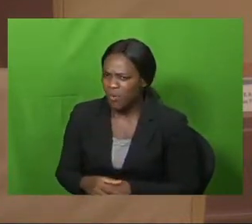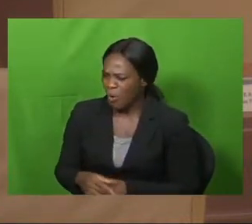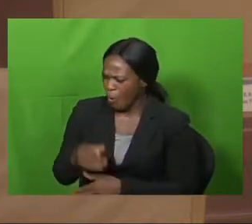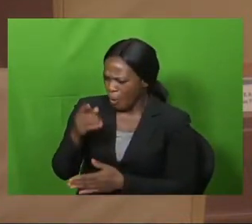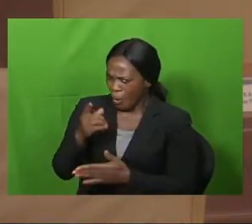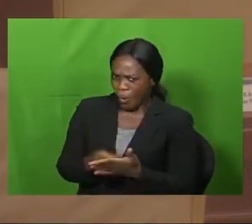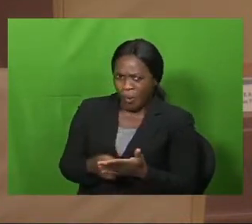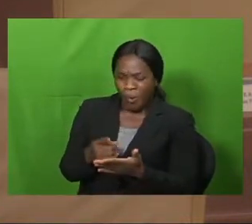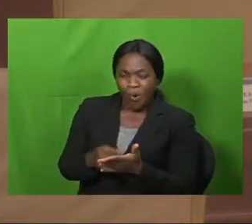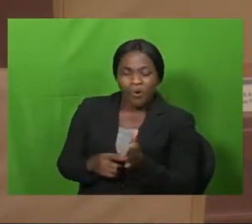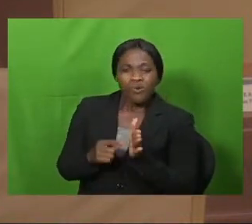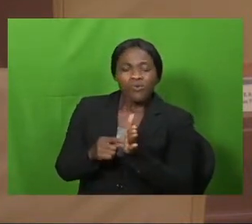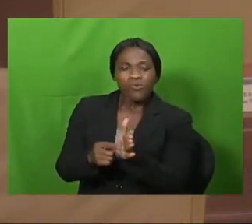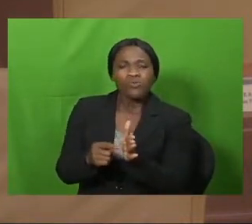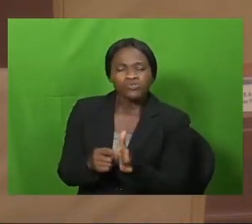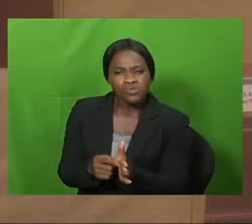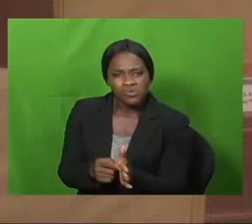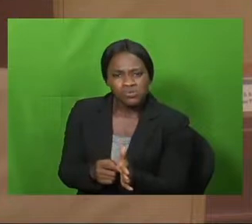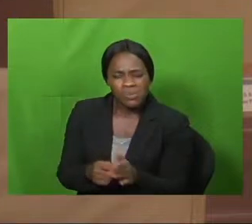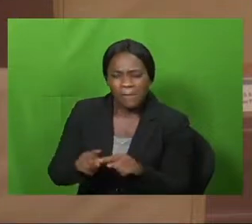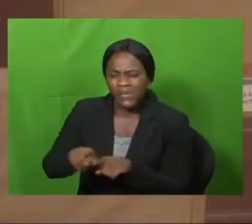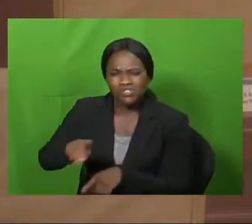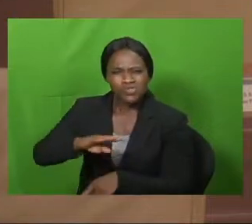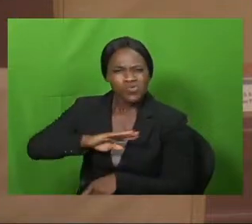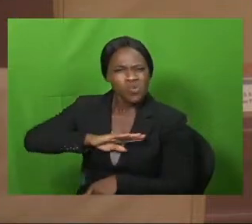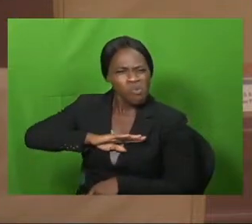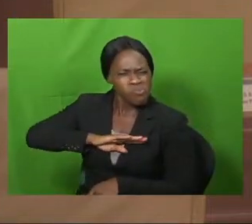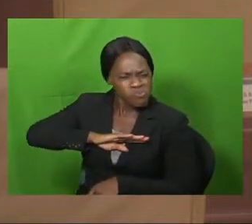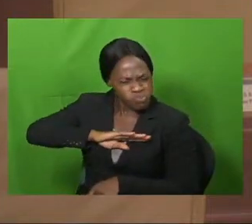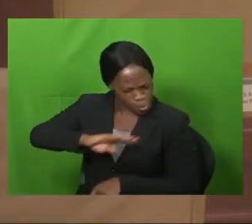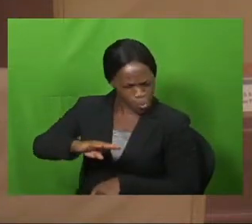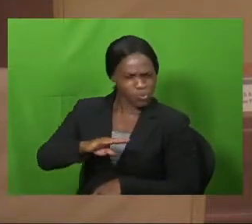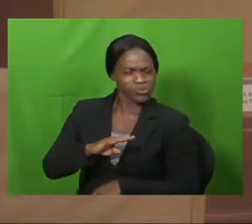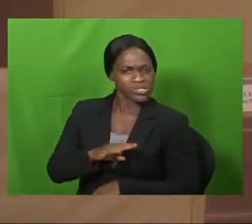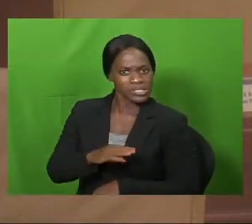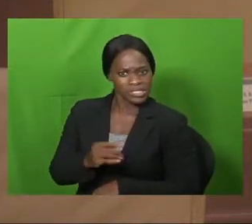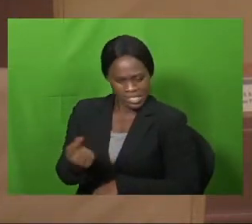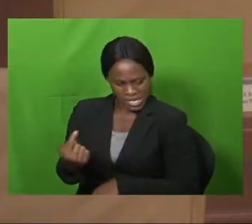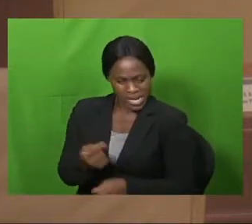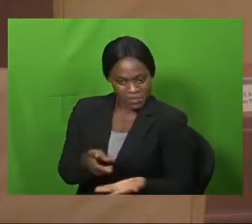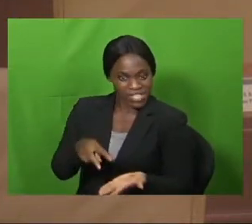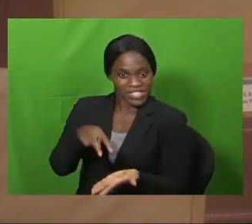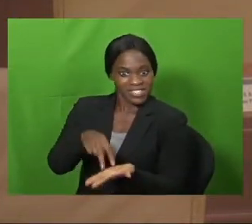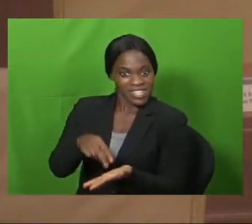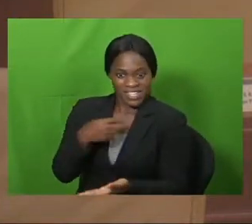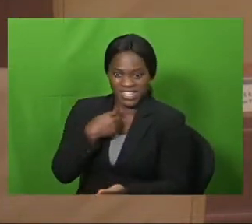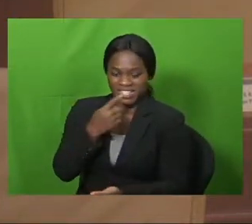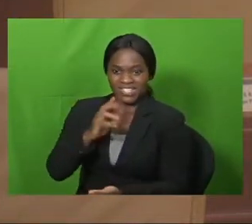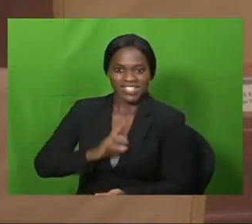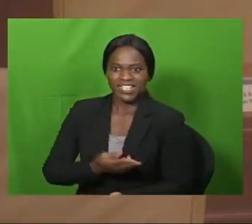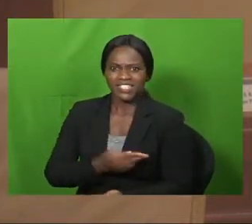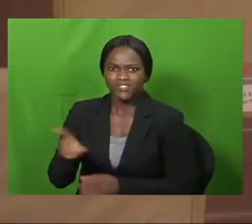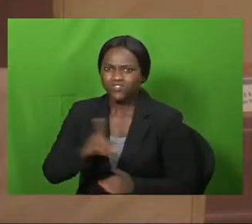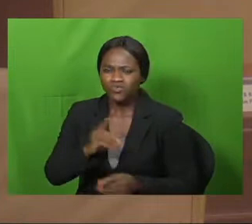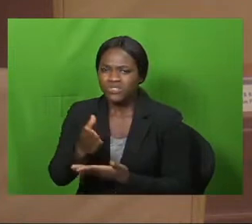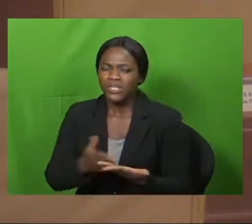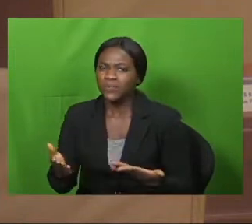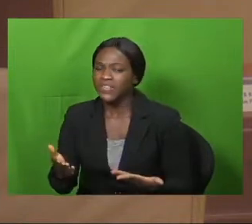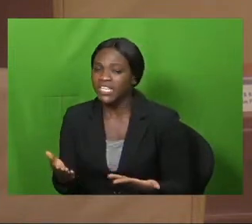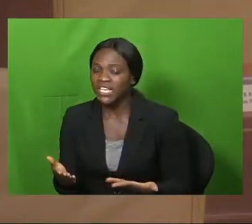audacity, the temerity, the impudence to come and stand here and tell us that you've done something in the energy